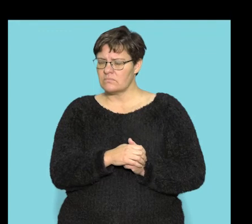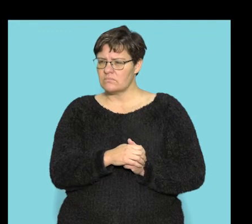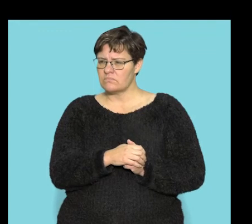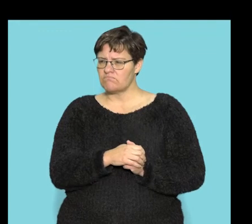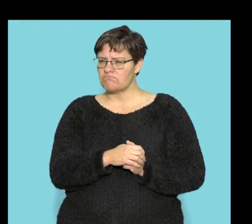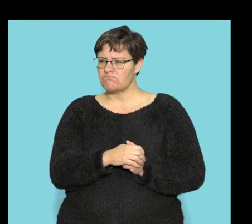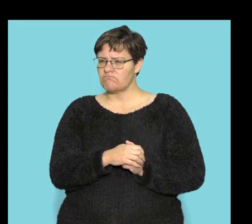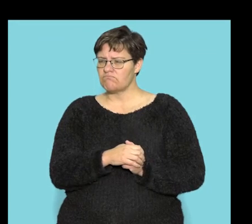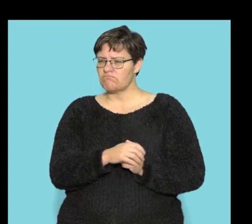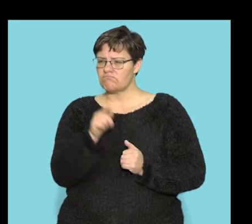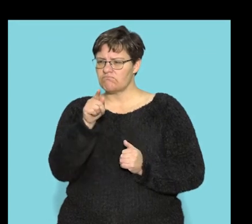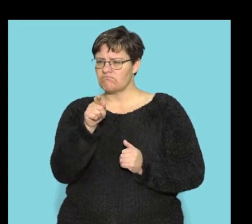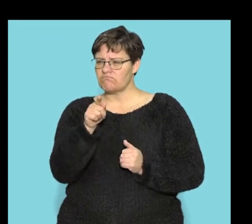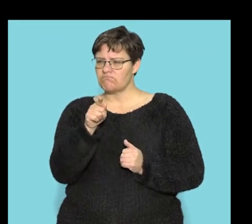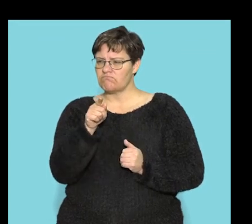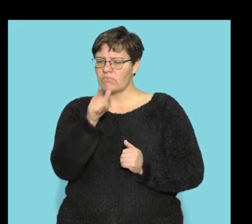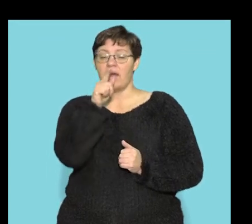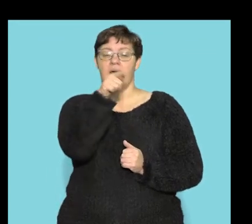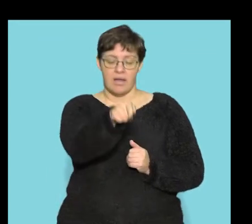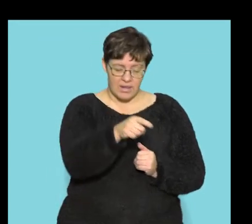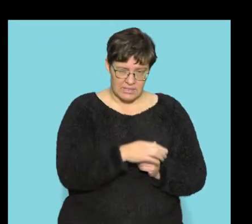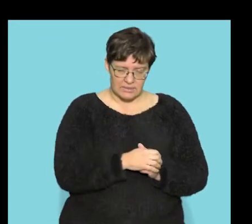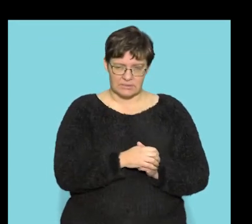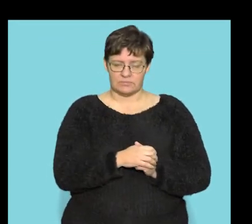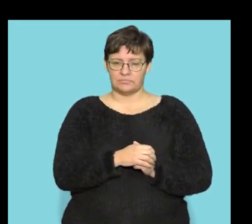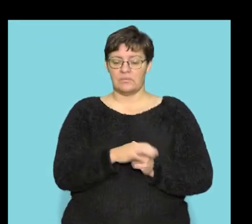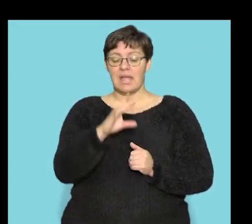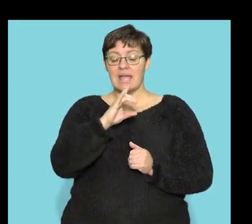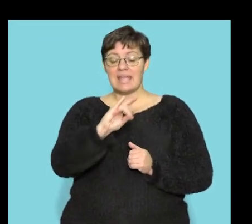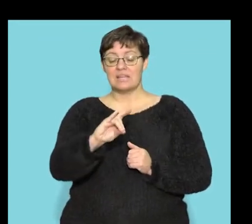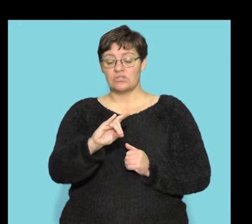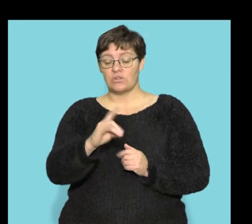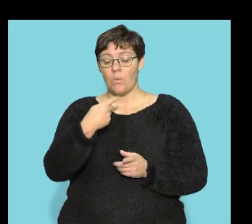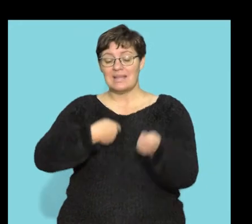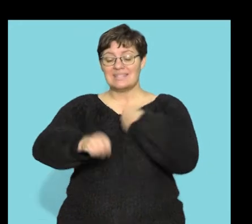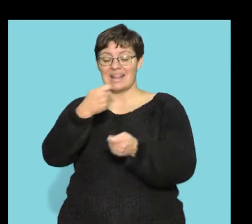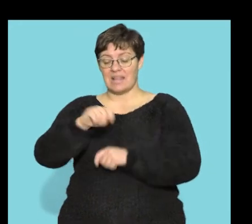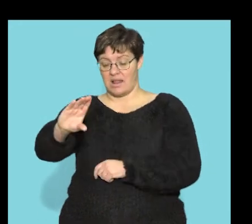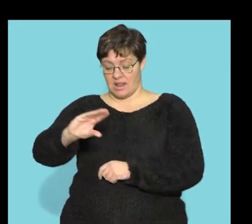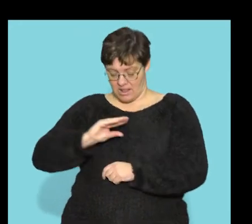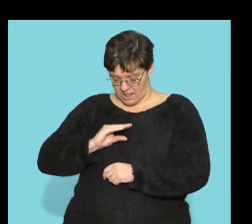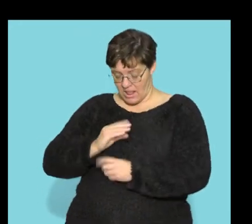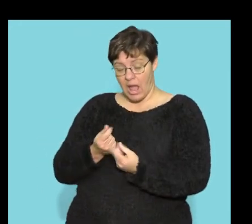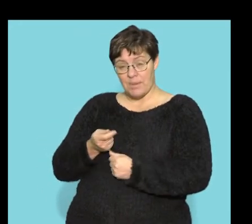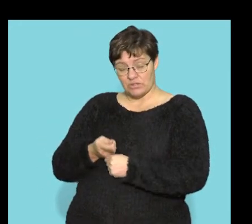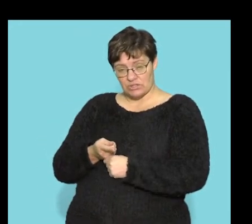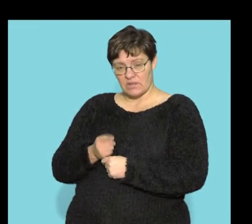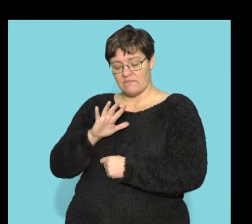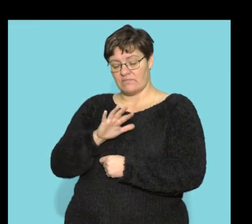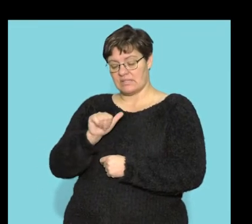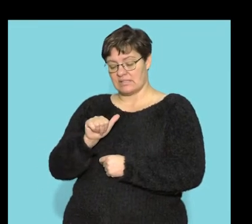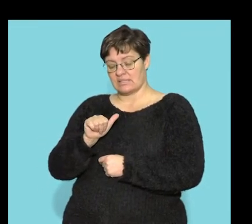I'm told that, here's it, the cash received from the sale of plastic bags was